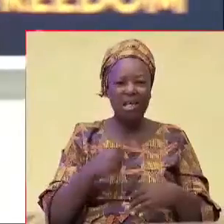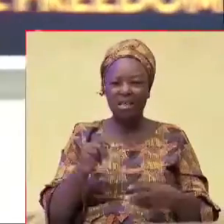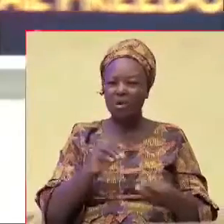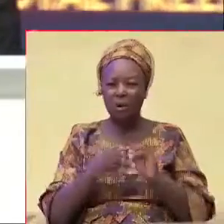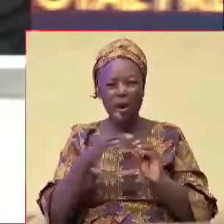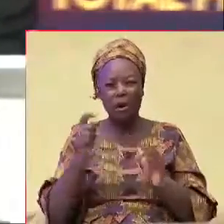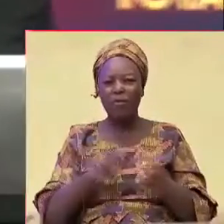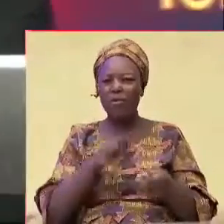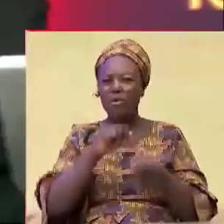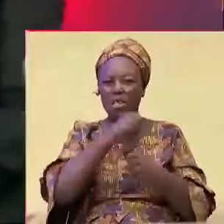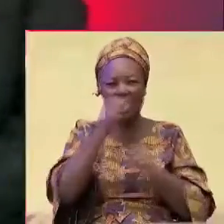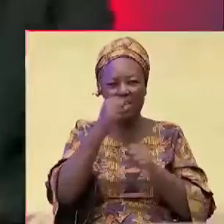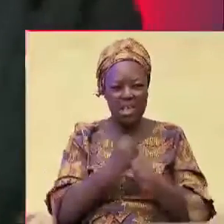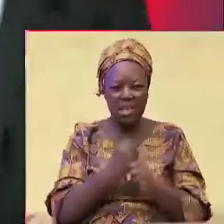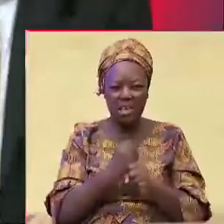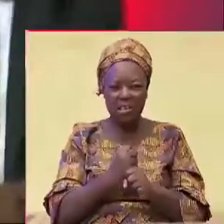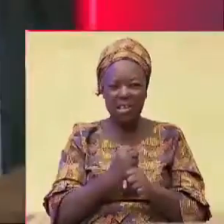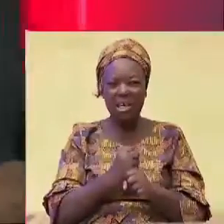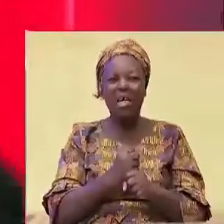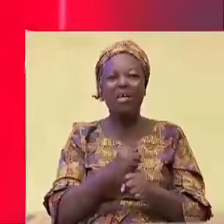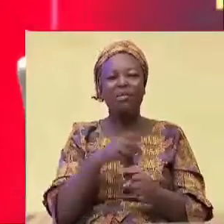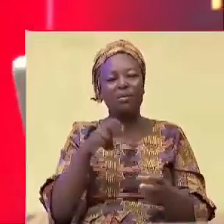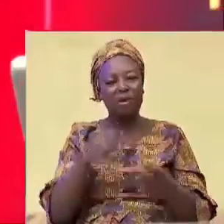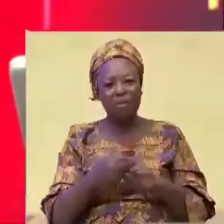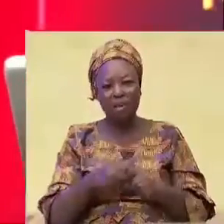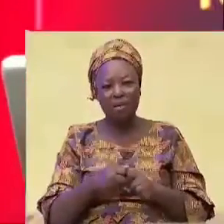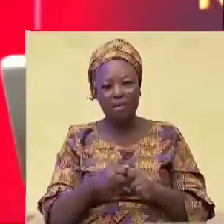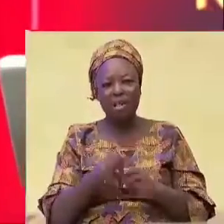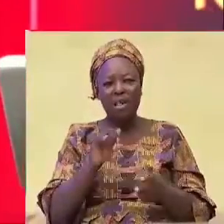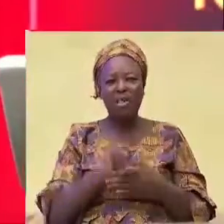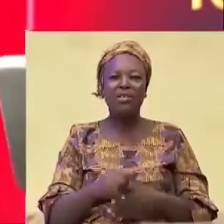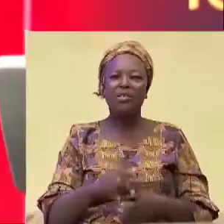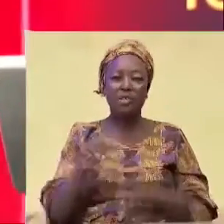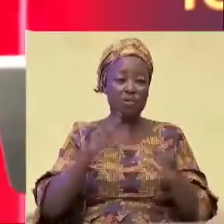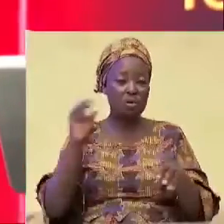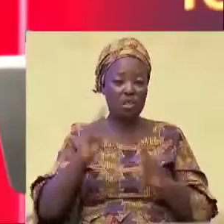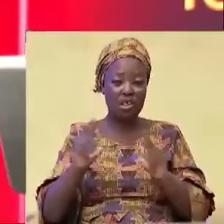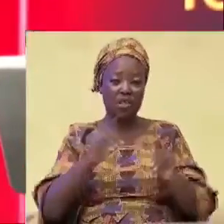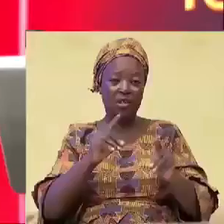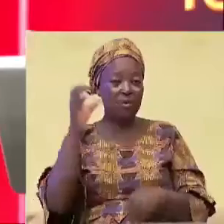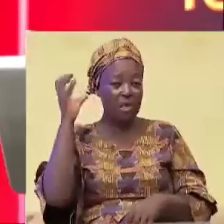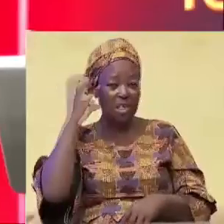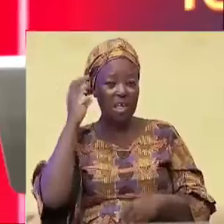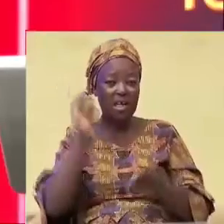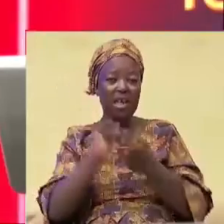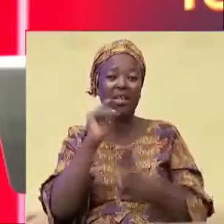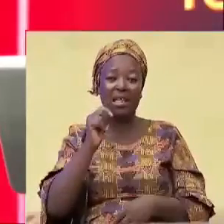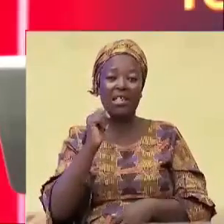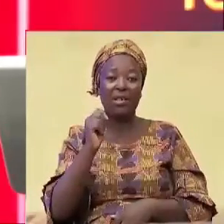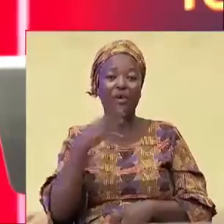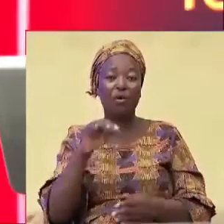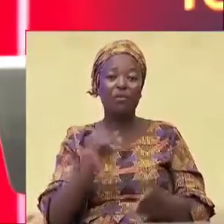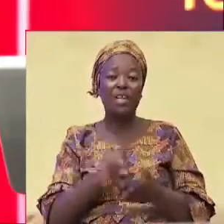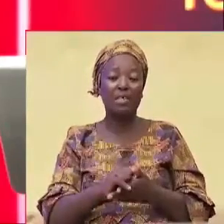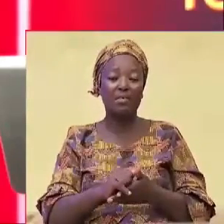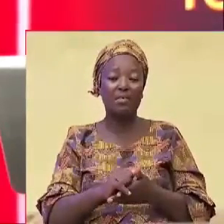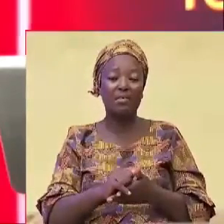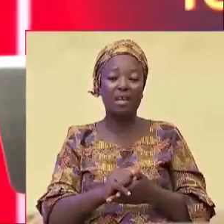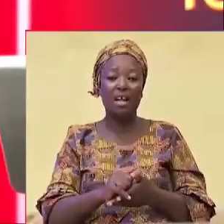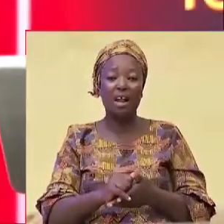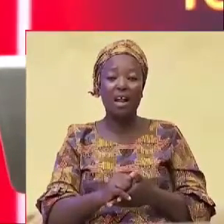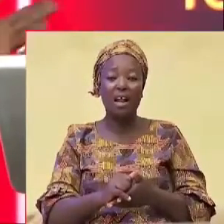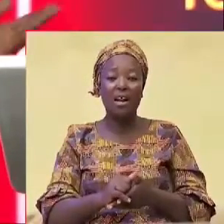the number of years you've been carrying what you are carrying. Did you hear that testimony of that